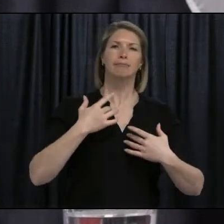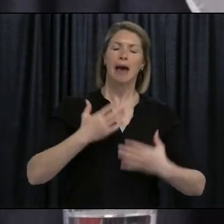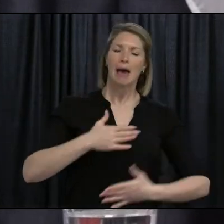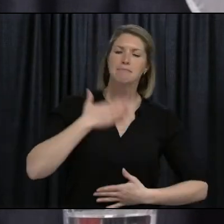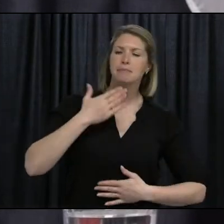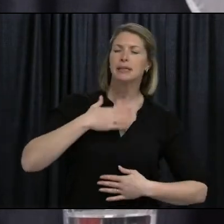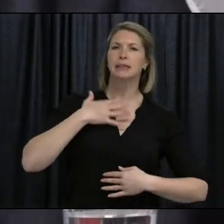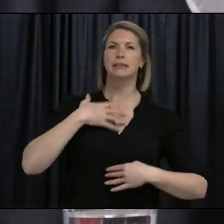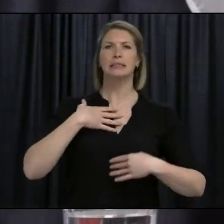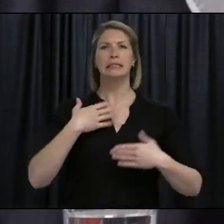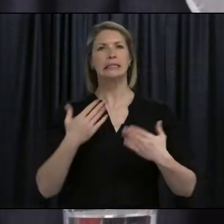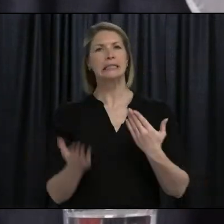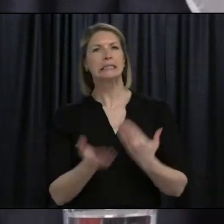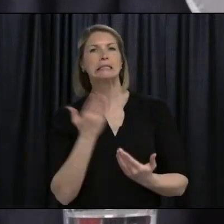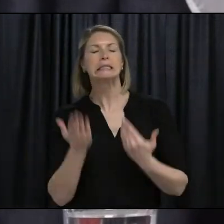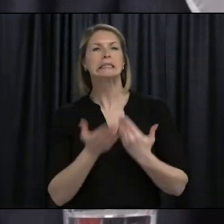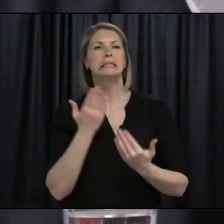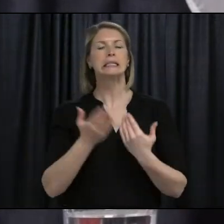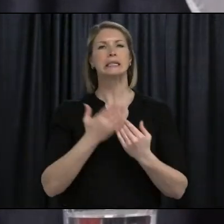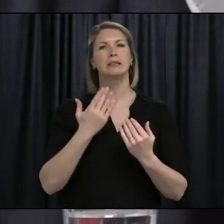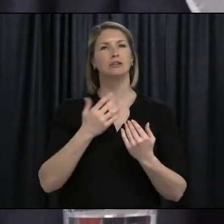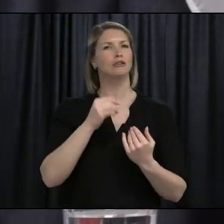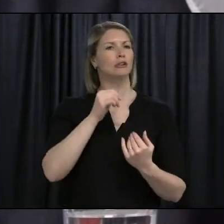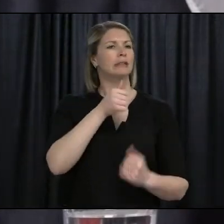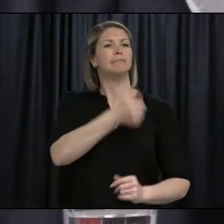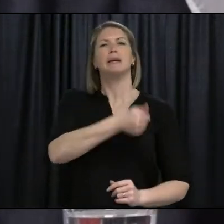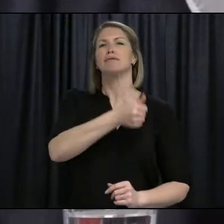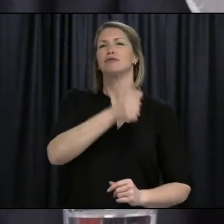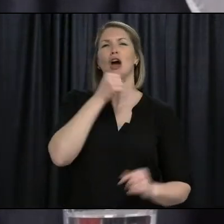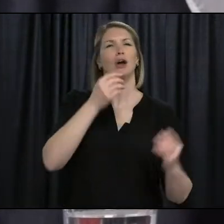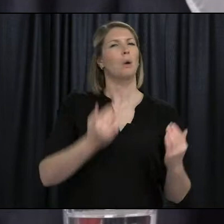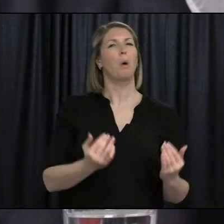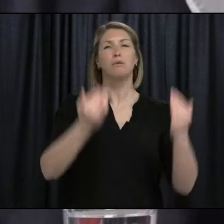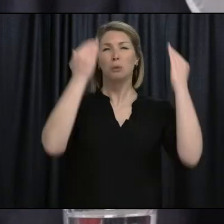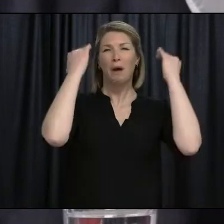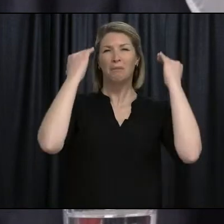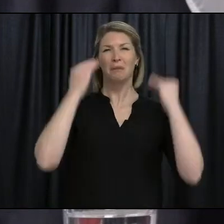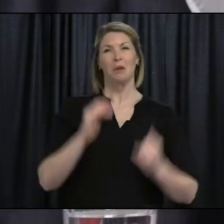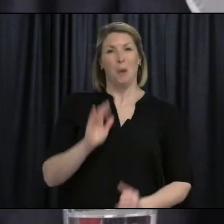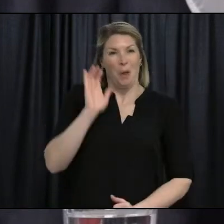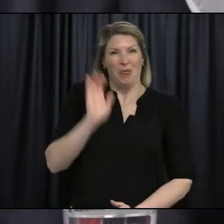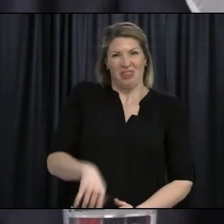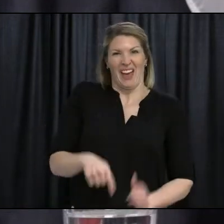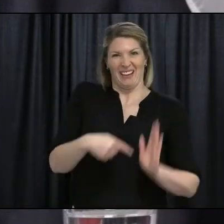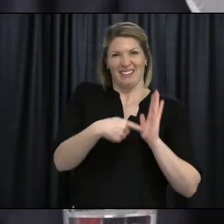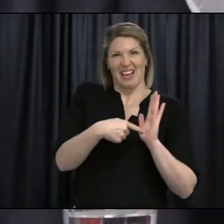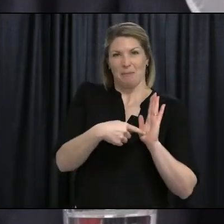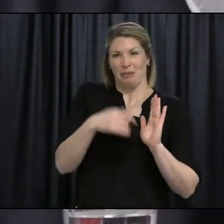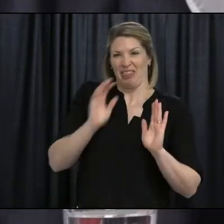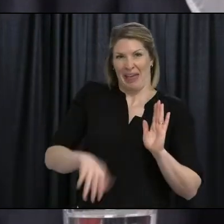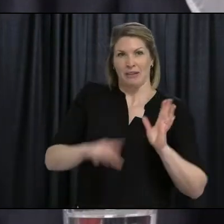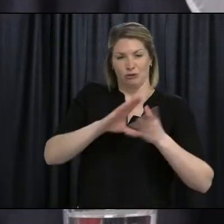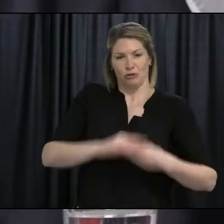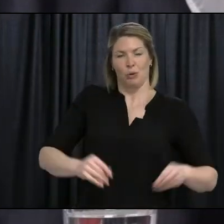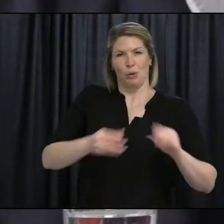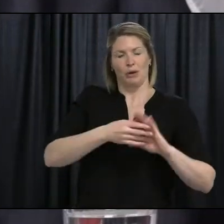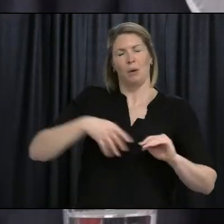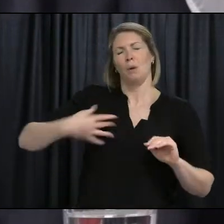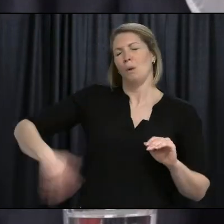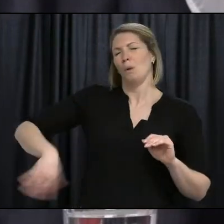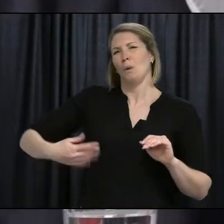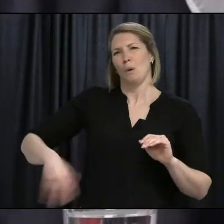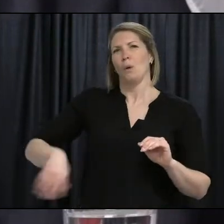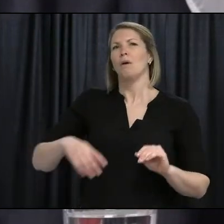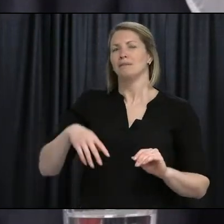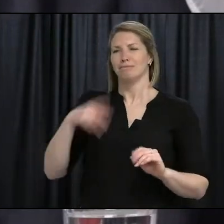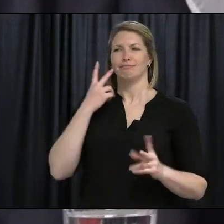for his family, and for the nursing staff. And that's just one small example of what we see every day from our